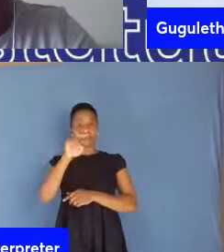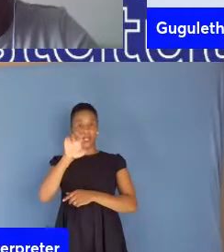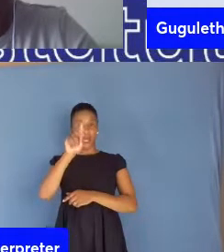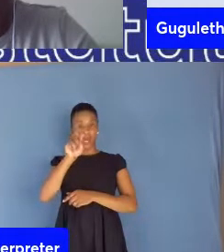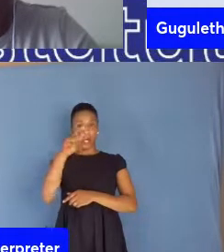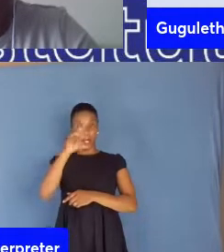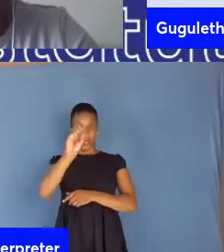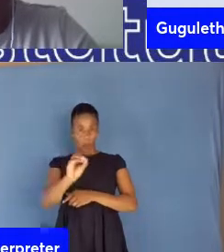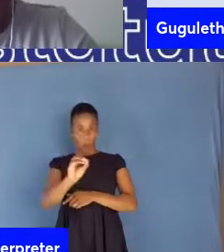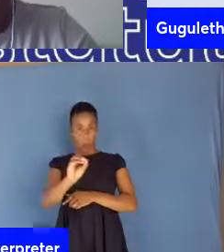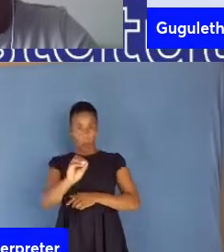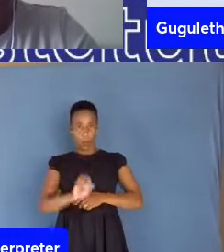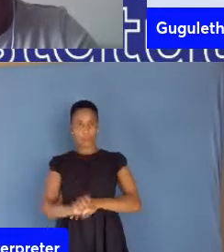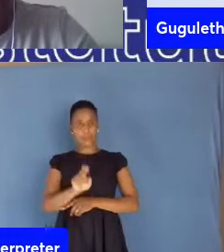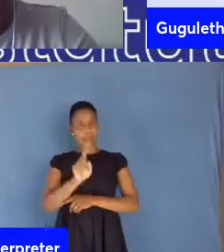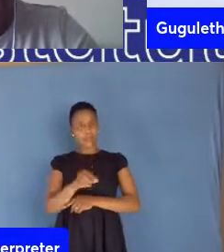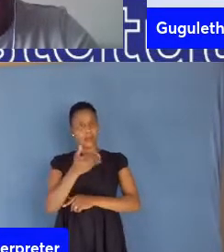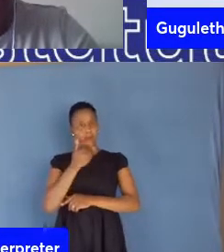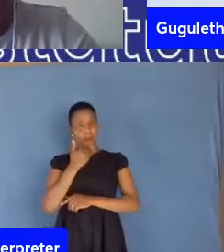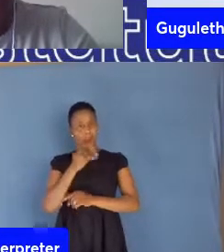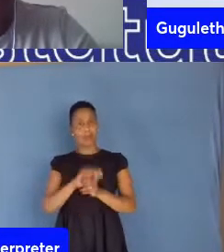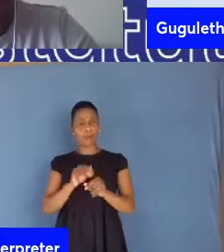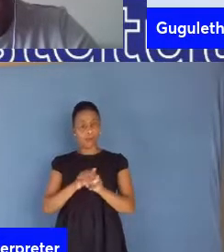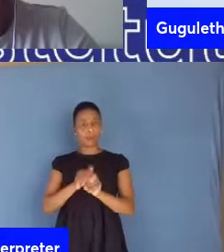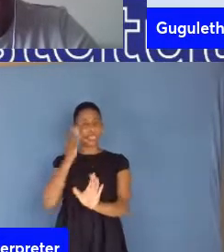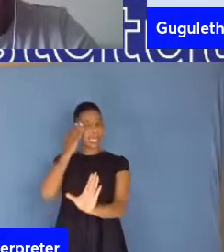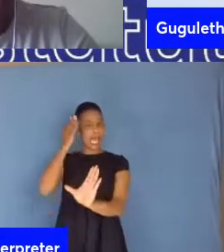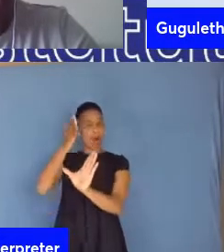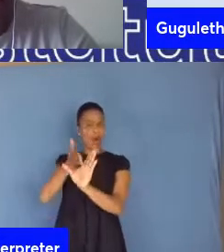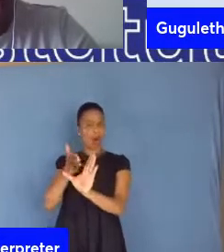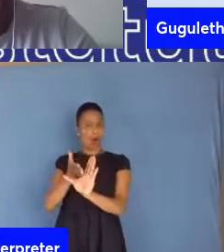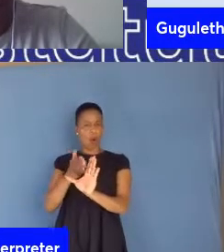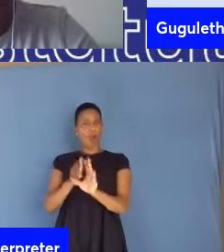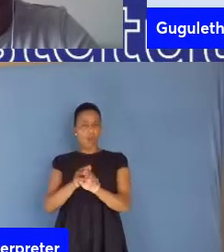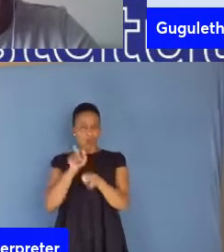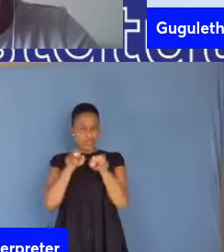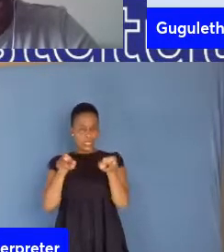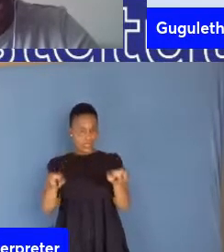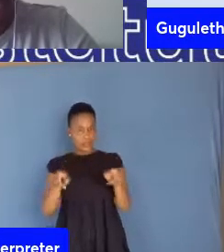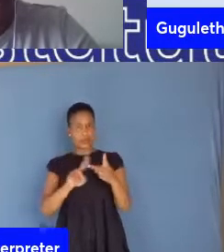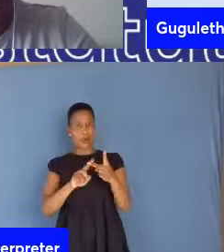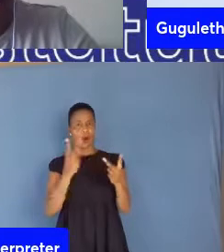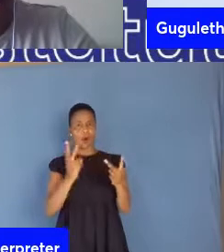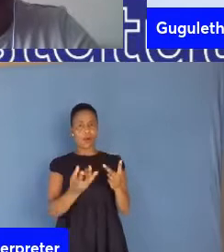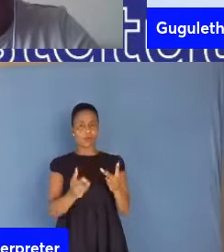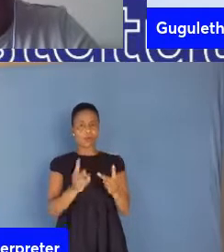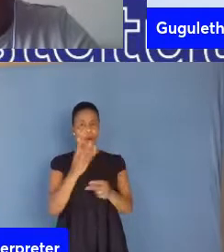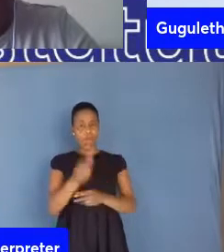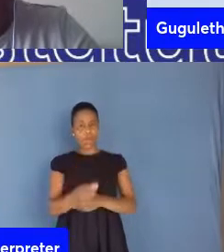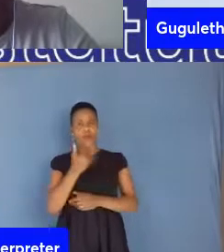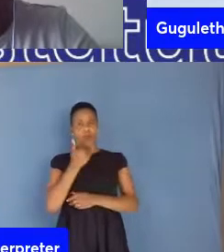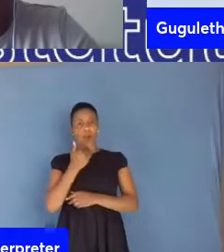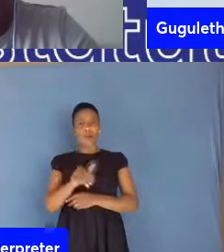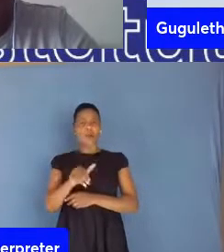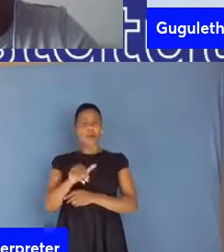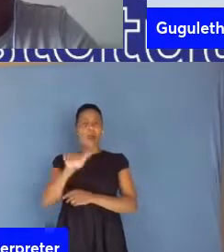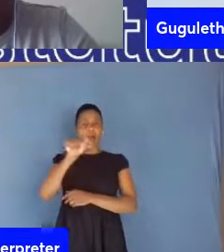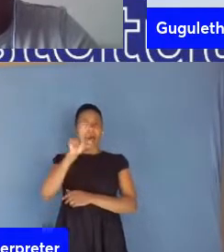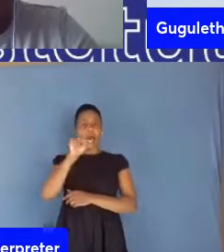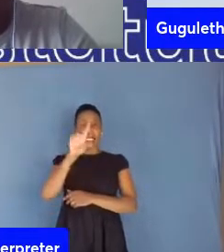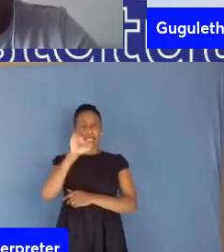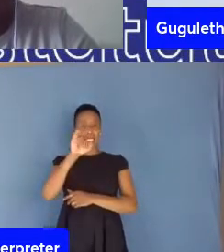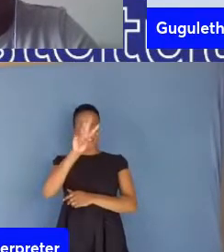clinical psychologist. And we also have Andiswa Gebashe, who is the sign language